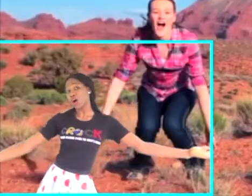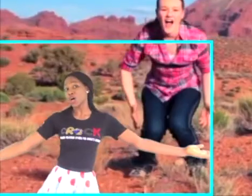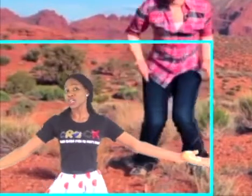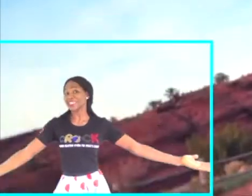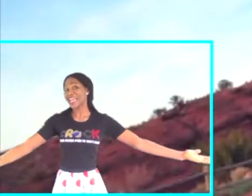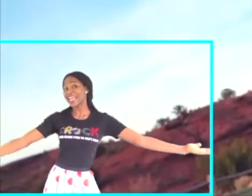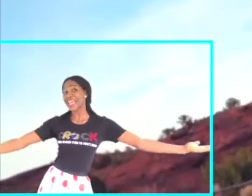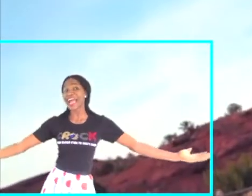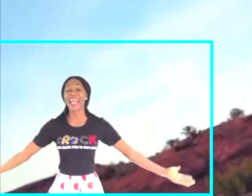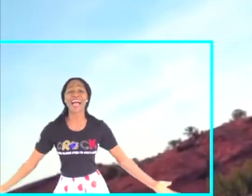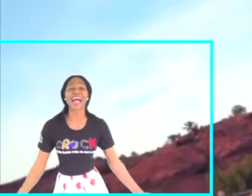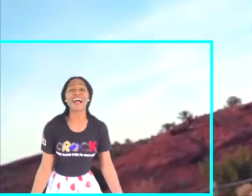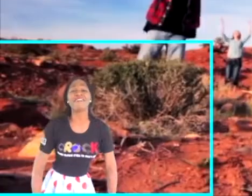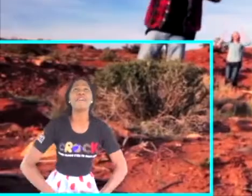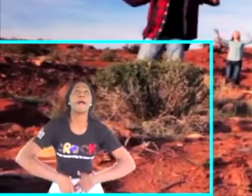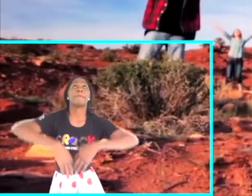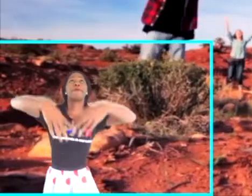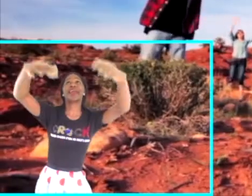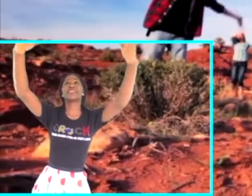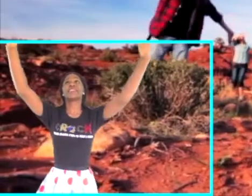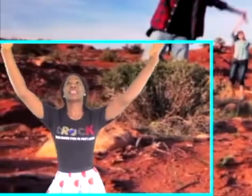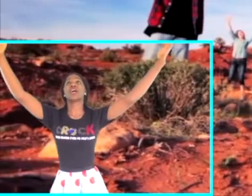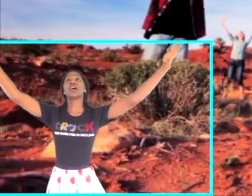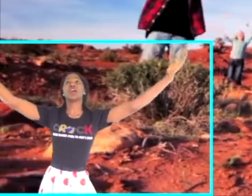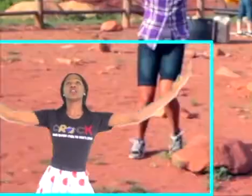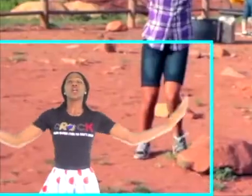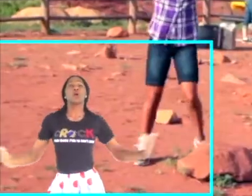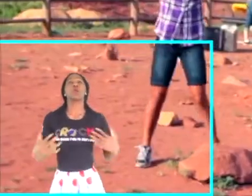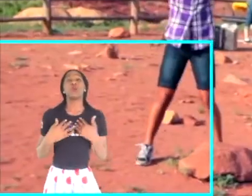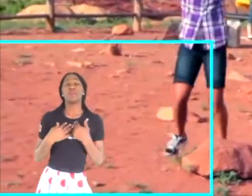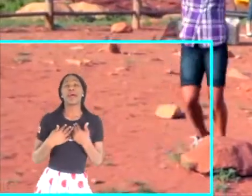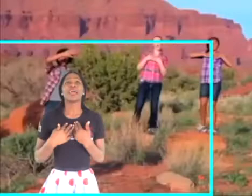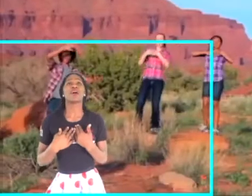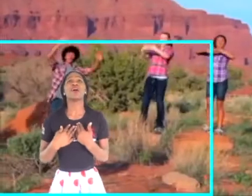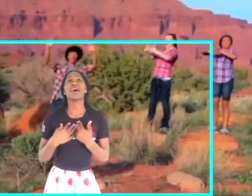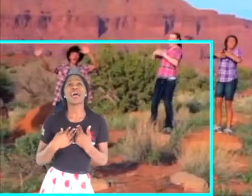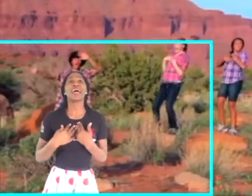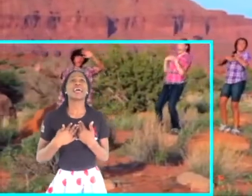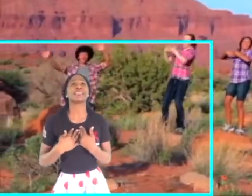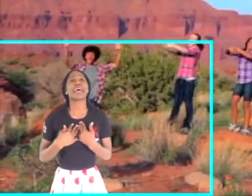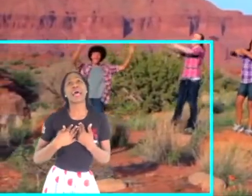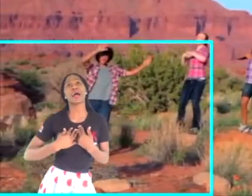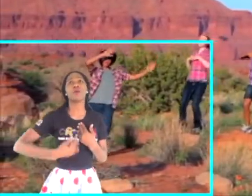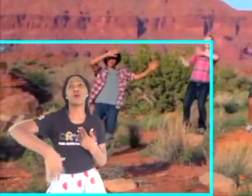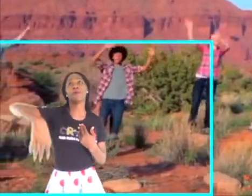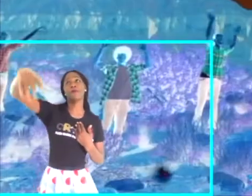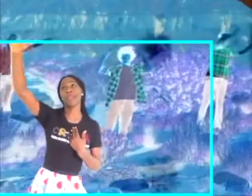My whole heart.